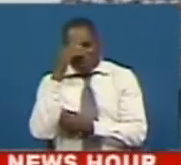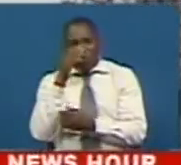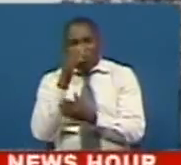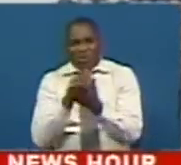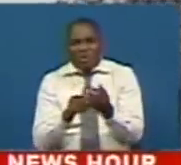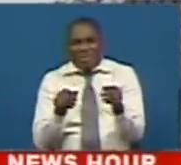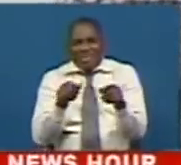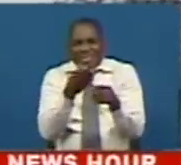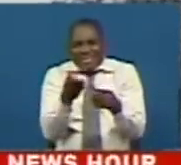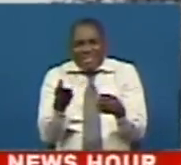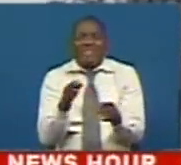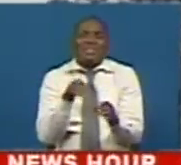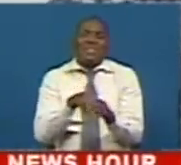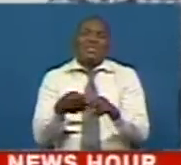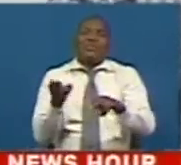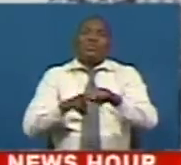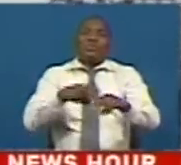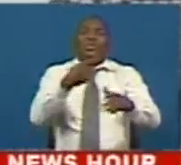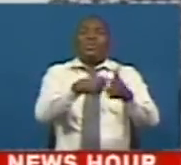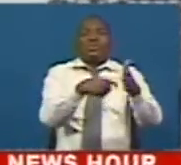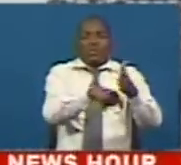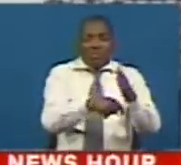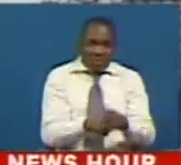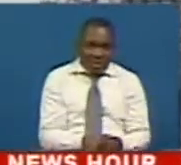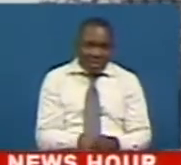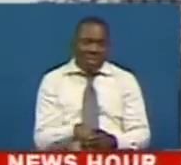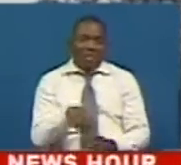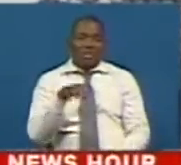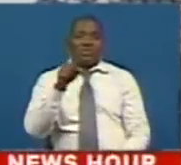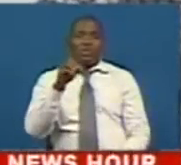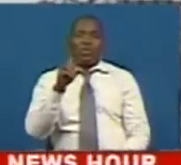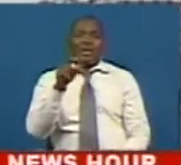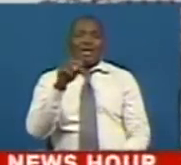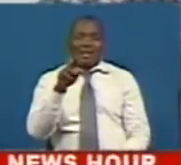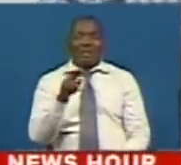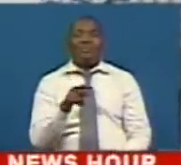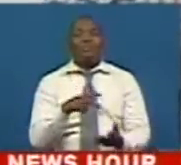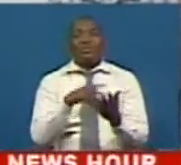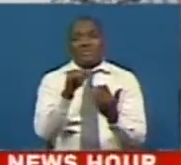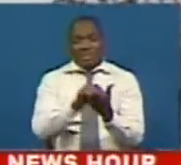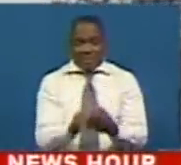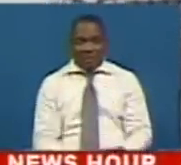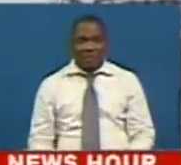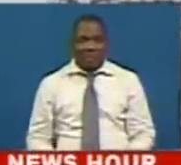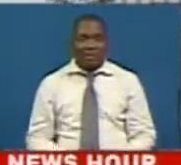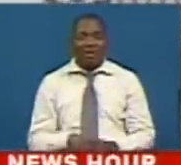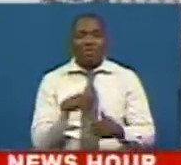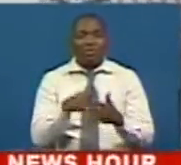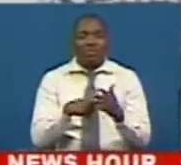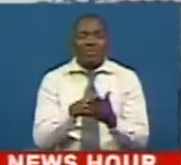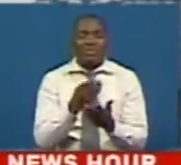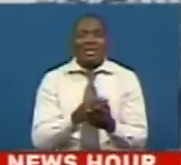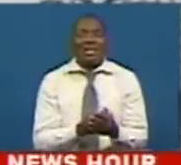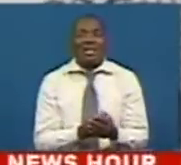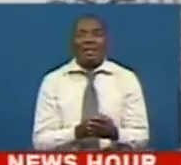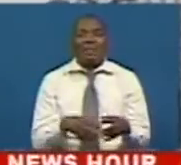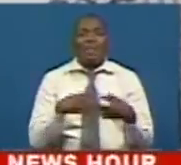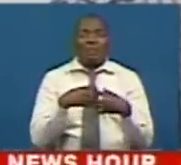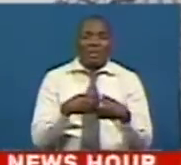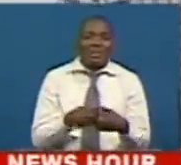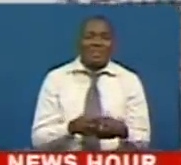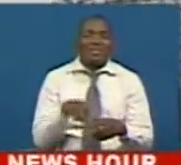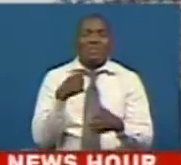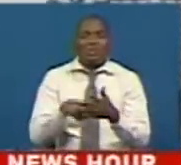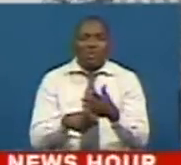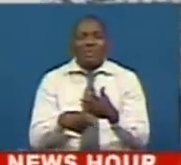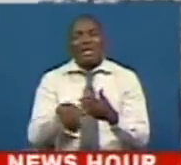certain components that increases the cost of the per kilowatt energy that comes out, like the cost of a transmission system, the land